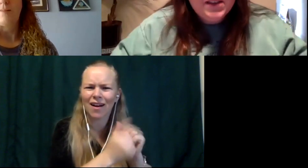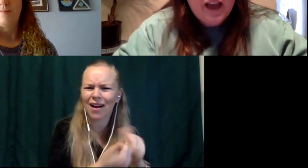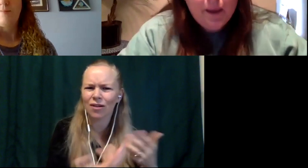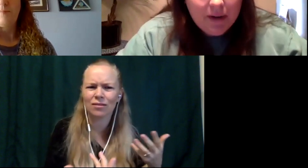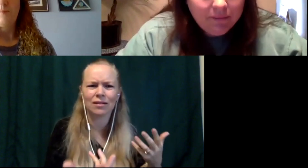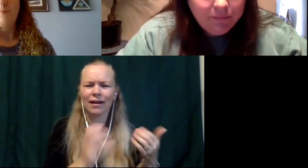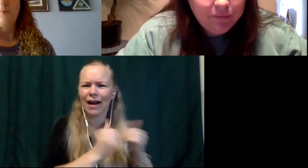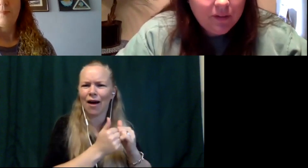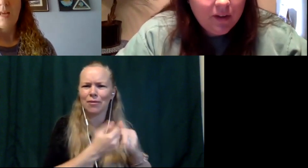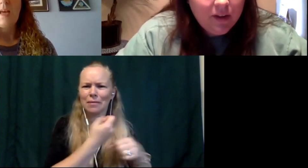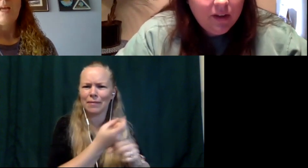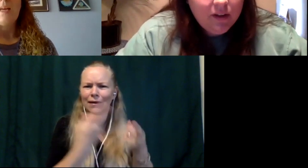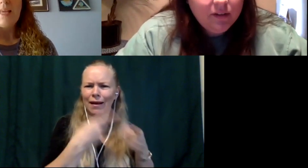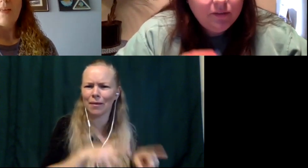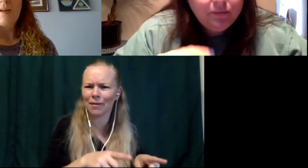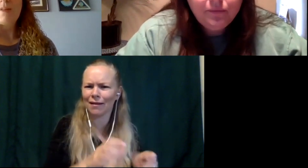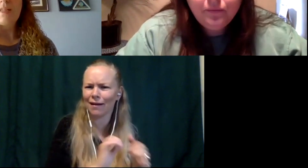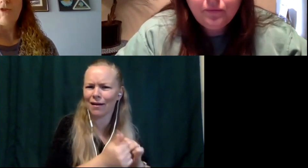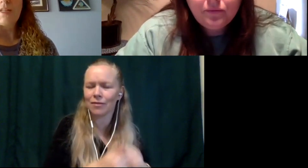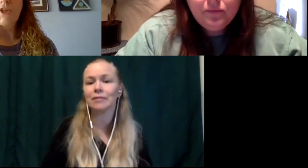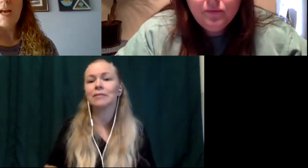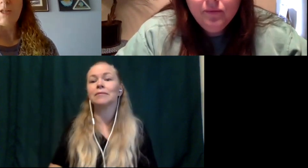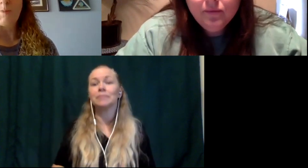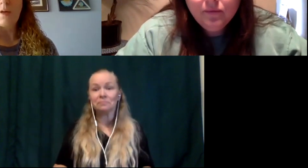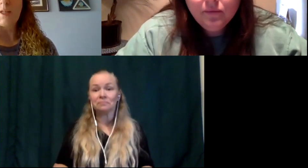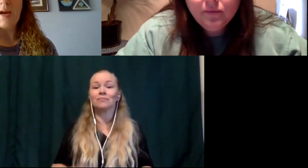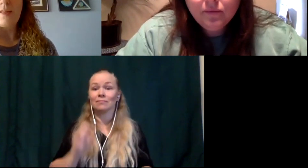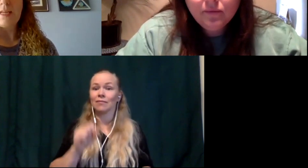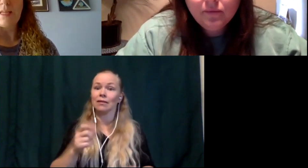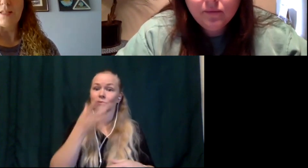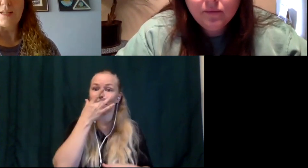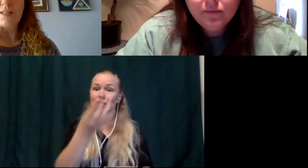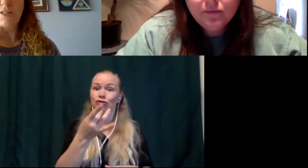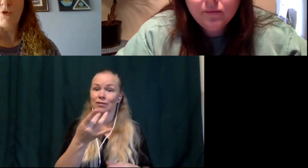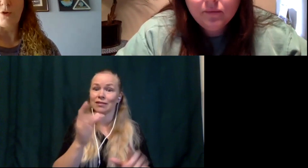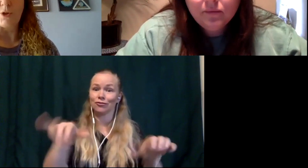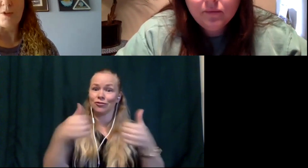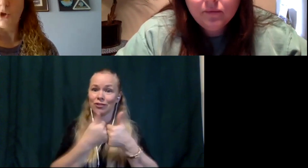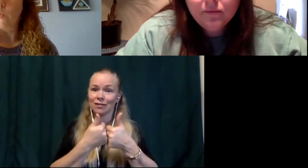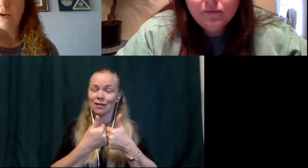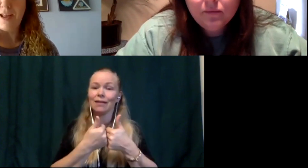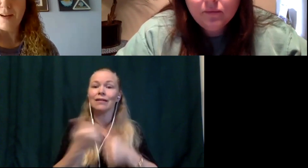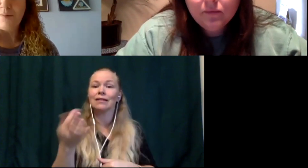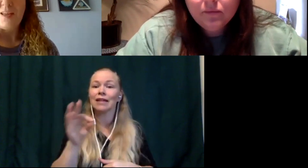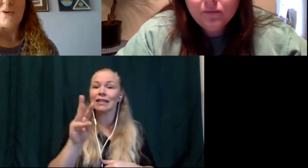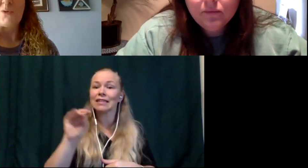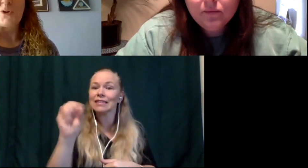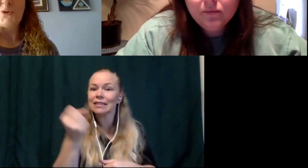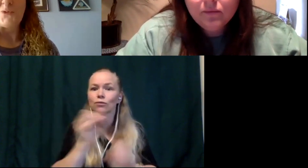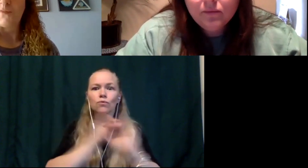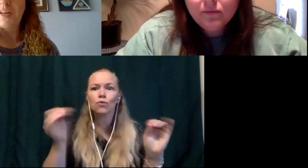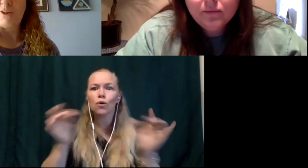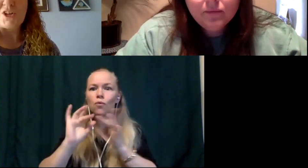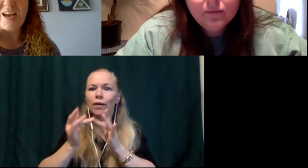make this thing happen? Yeah, that was an interesting challenge because back in the 1960s, of course, there was no internet. There were